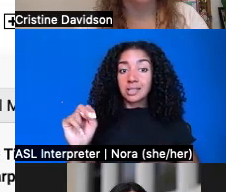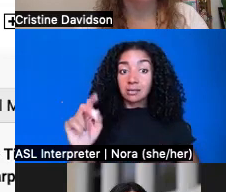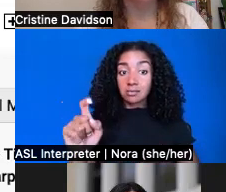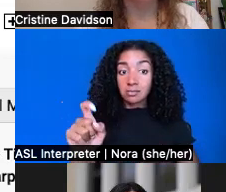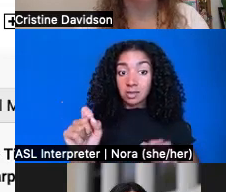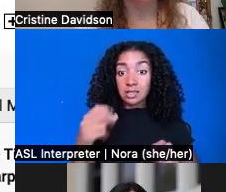Yeah?